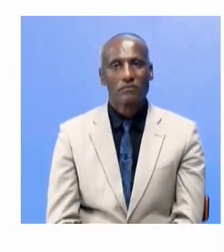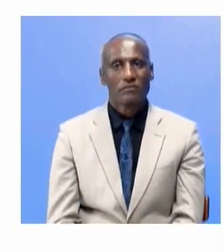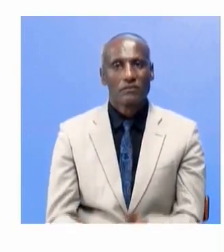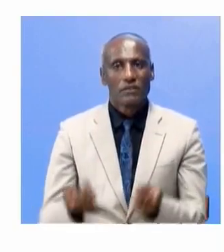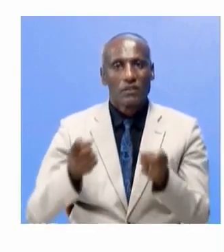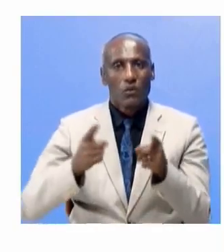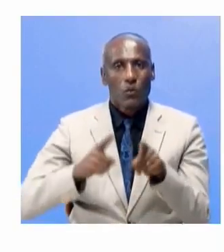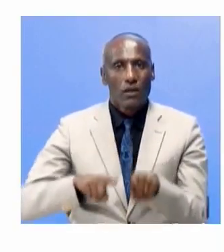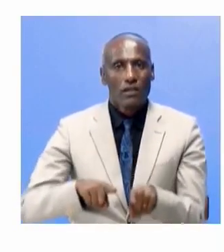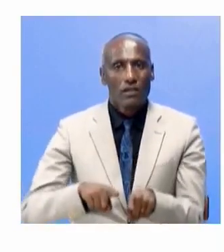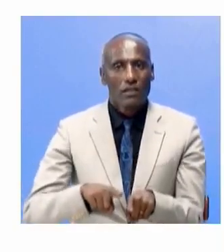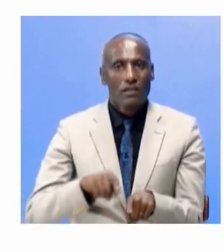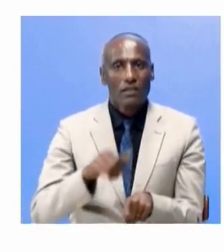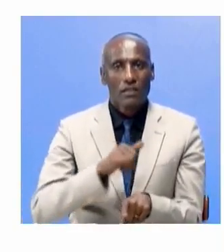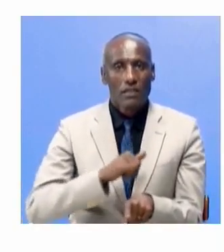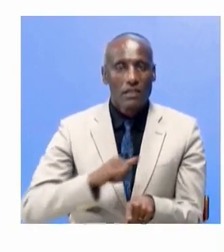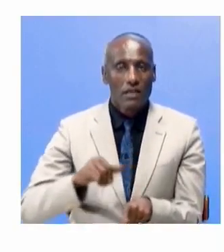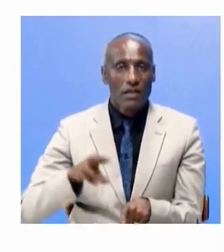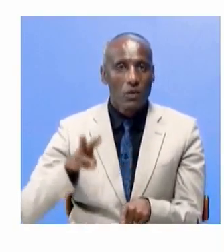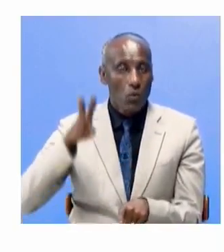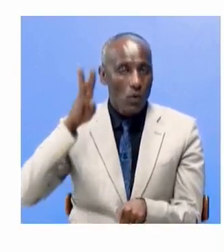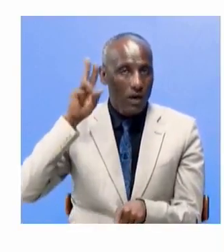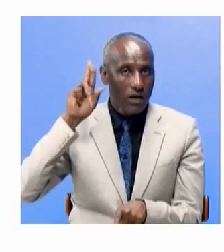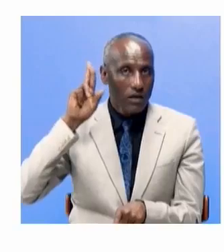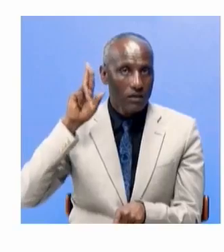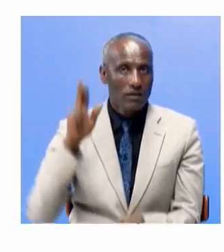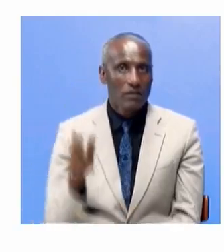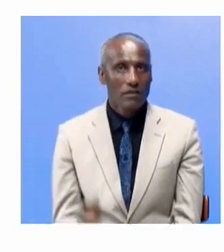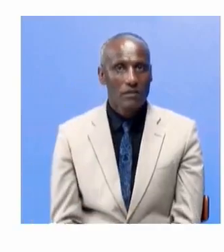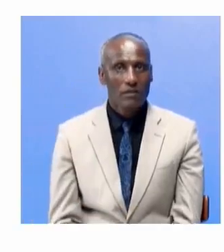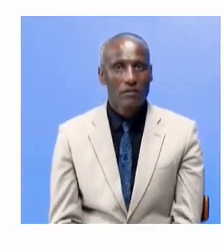when they were